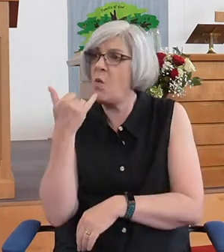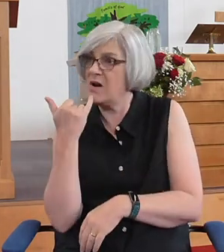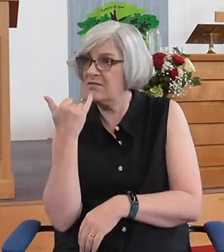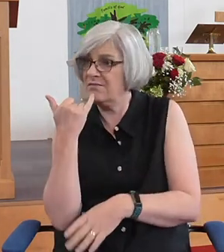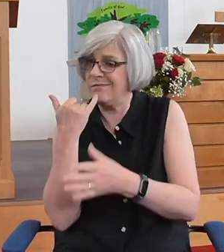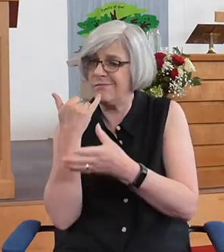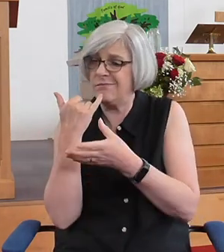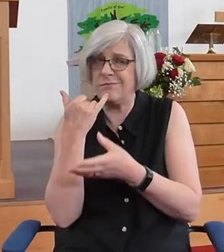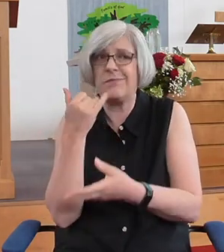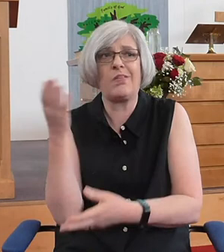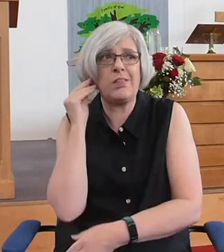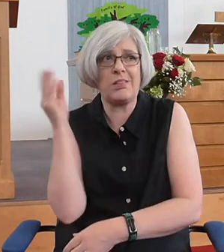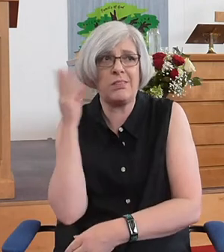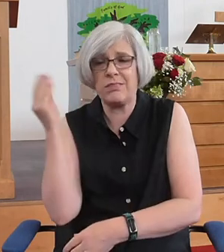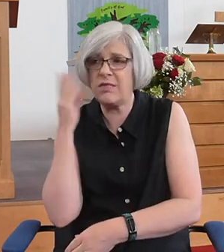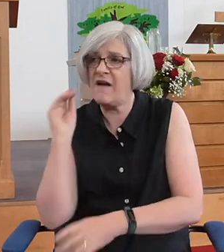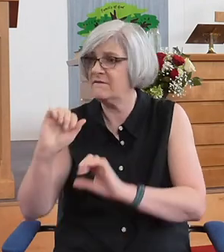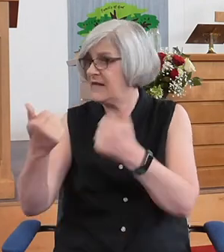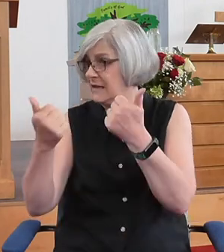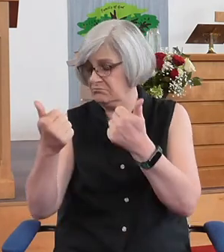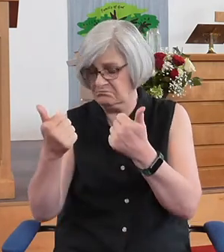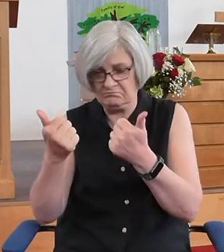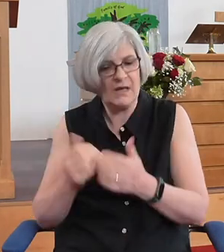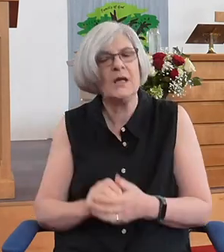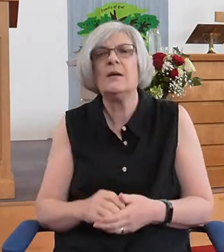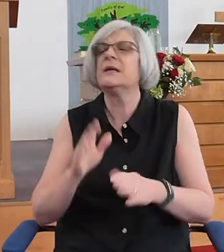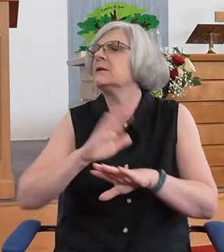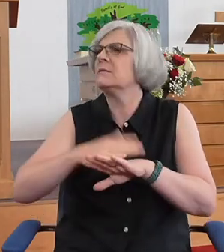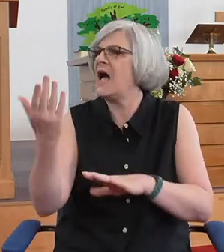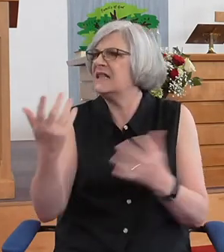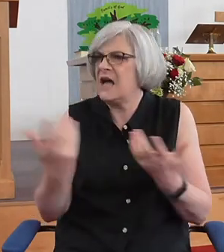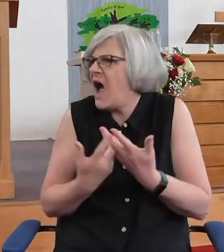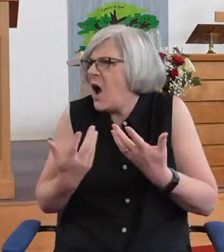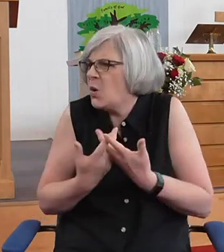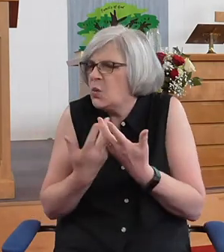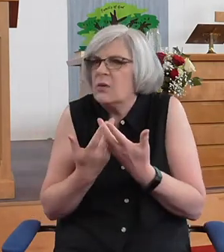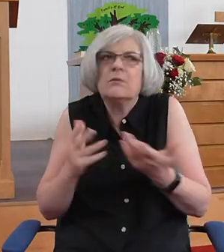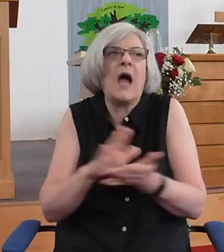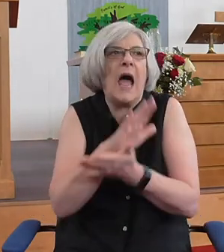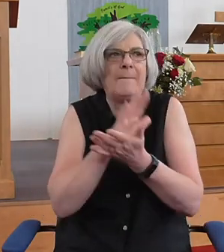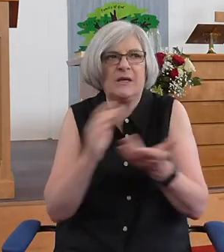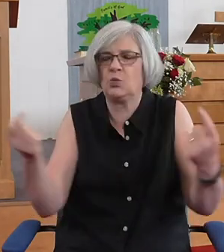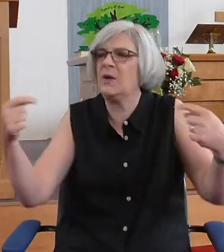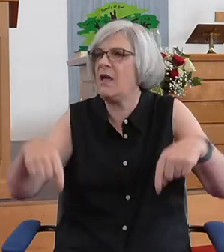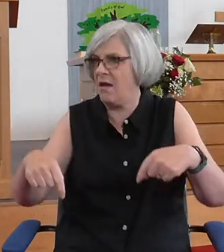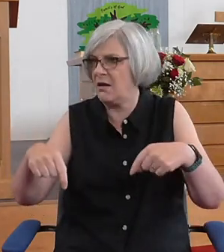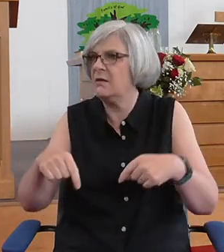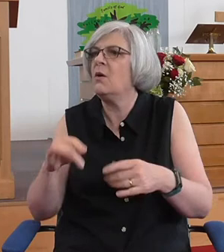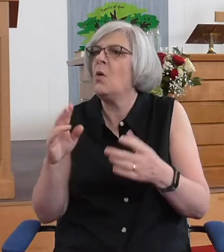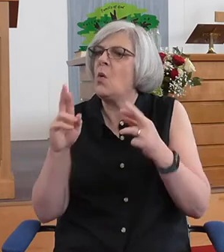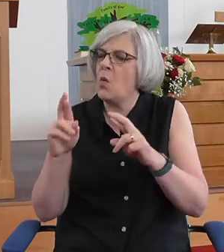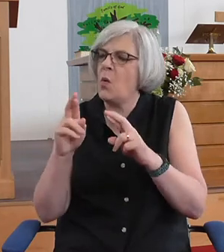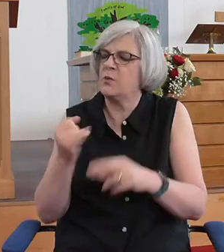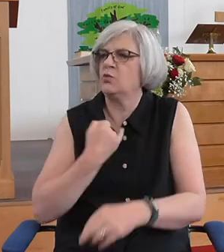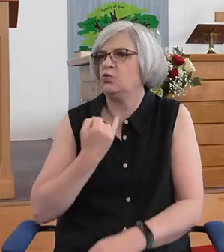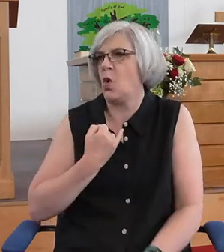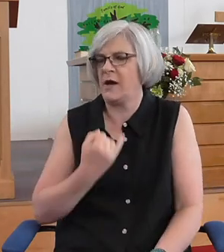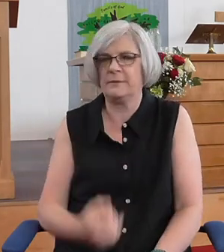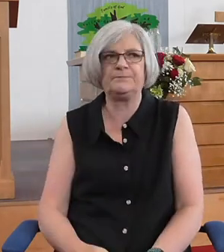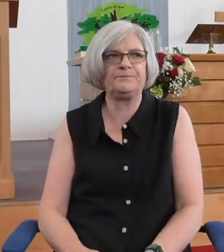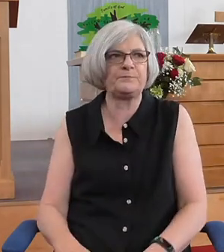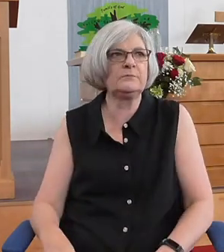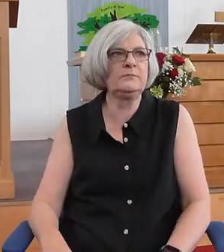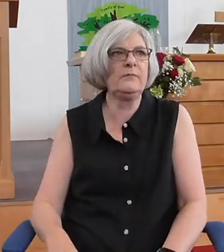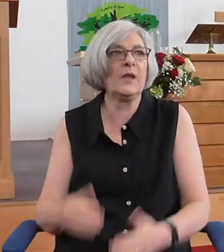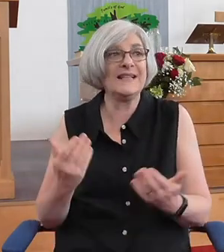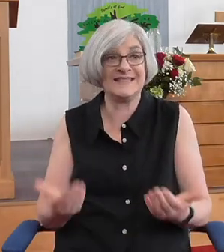line. However you're here, we're glad you're here, and we hope you enjoy this morning's service, which in actual fact is going to